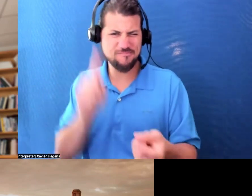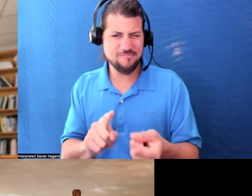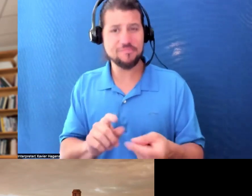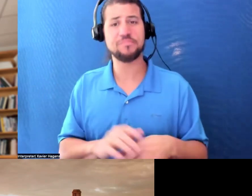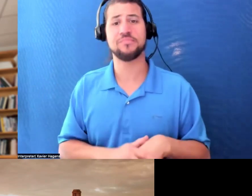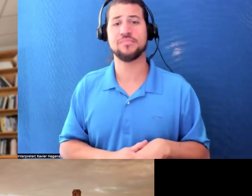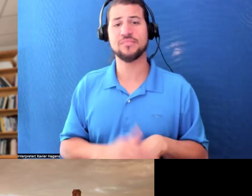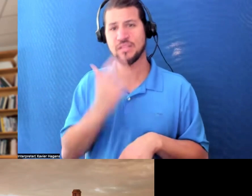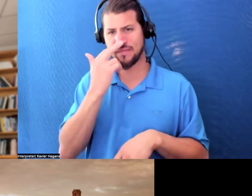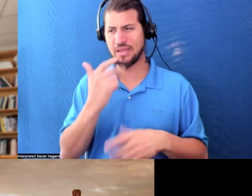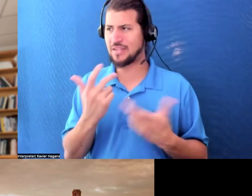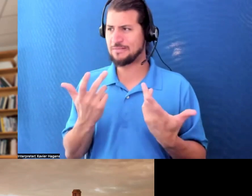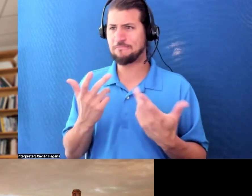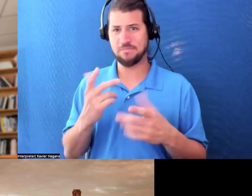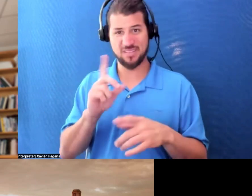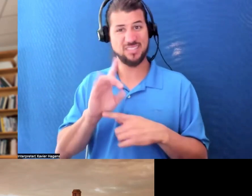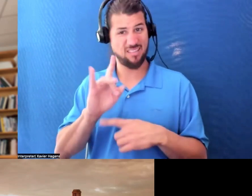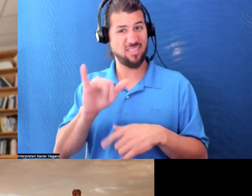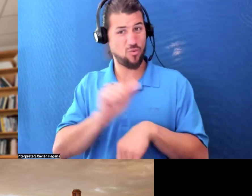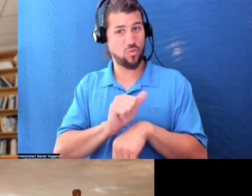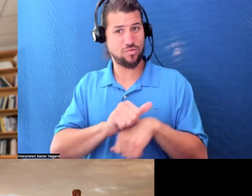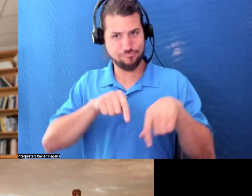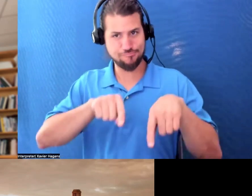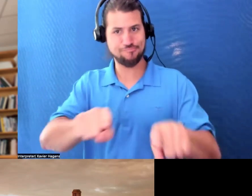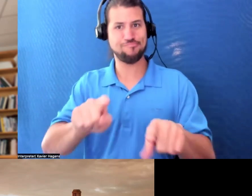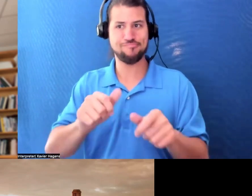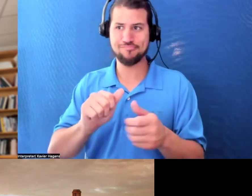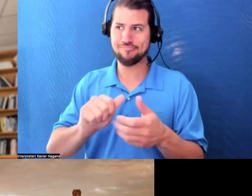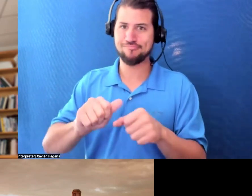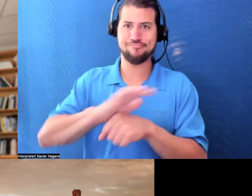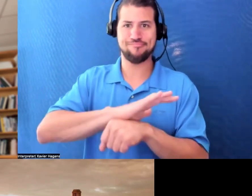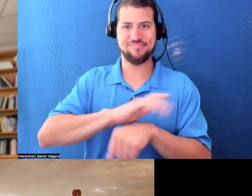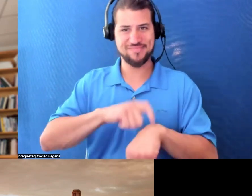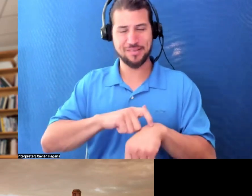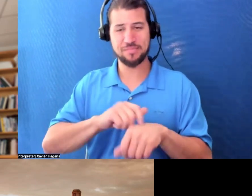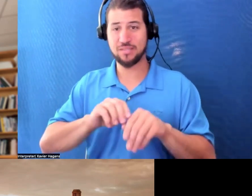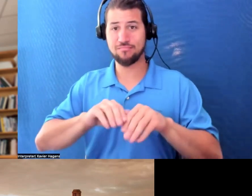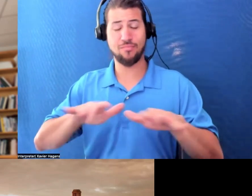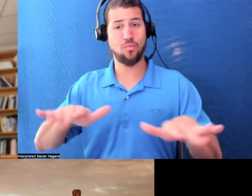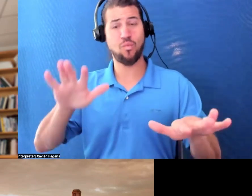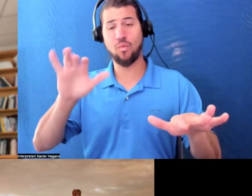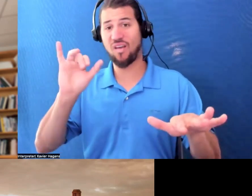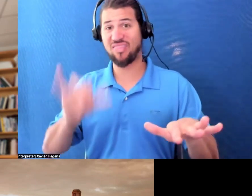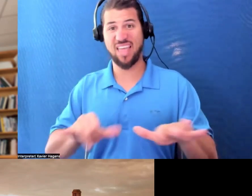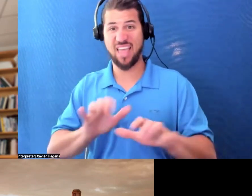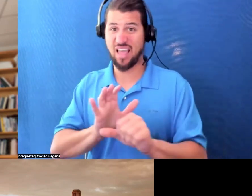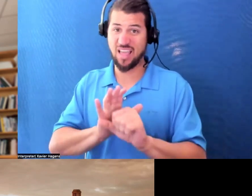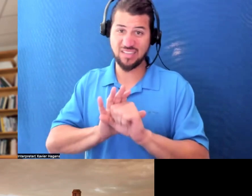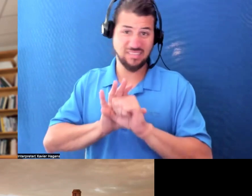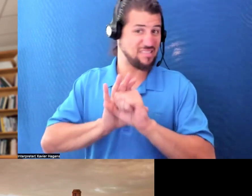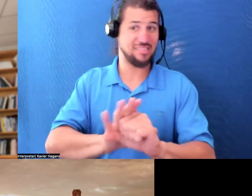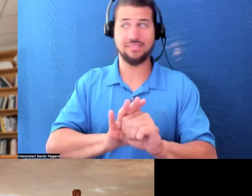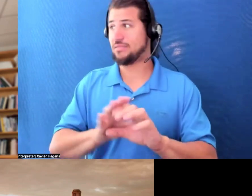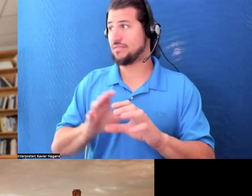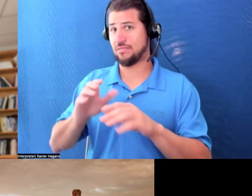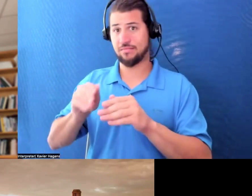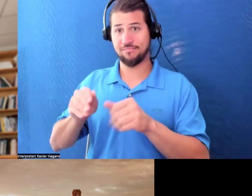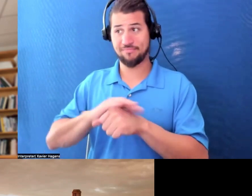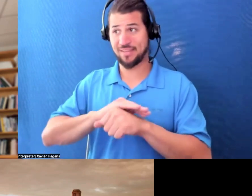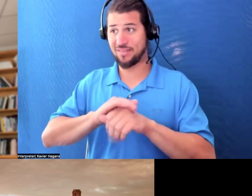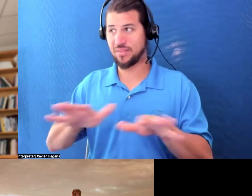when I did that work, it was actually over the pandemic, and that pushed a lot of things into a virtual space.